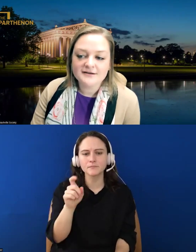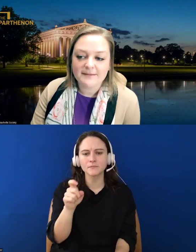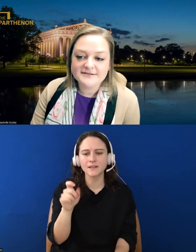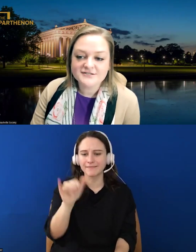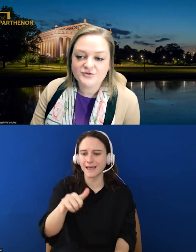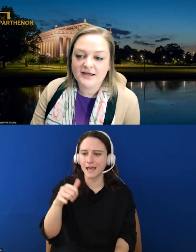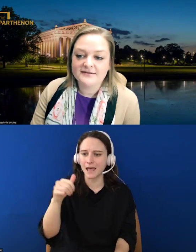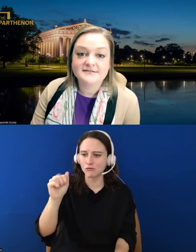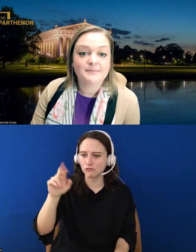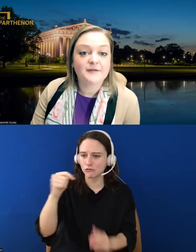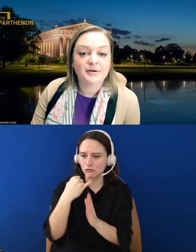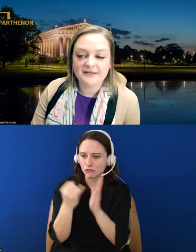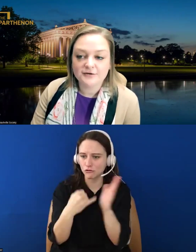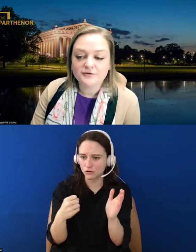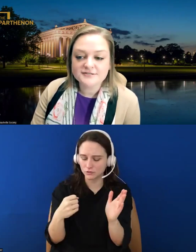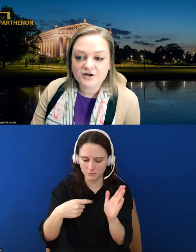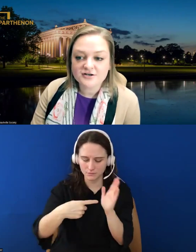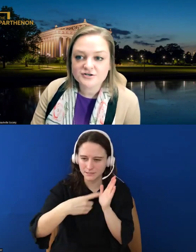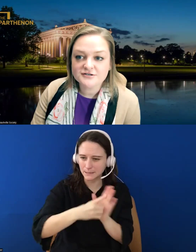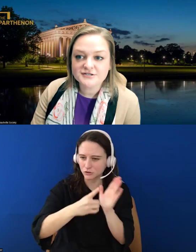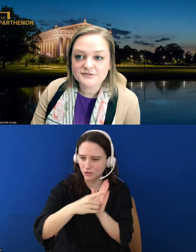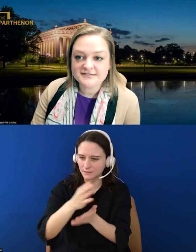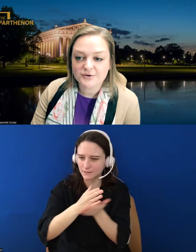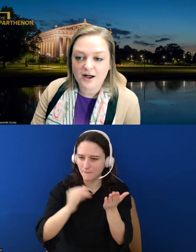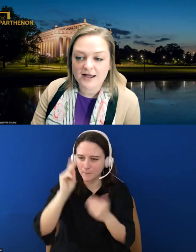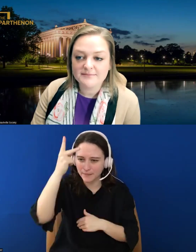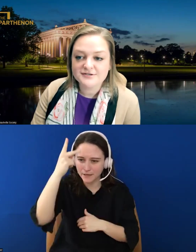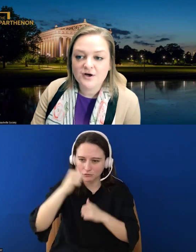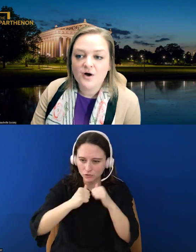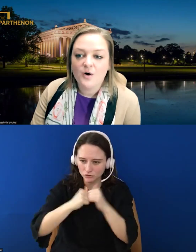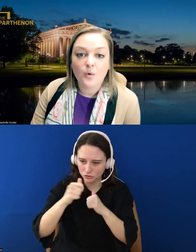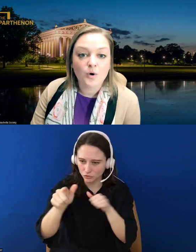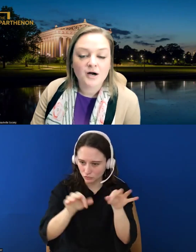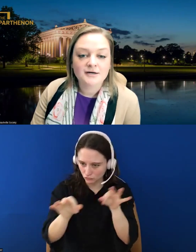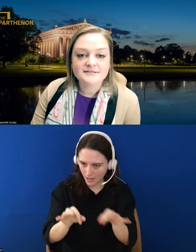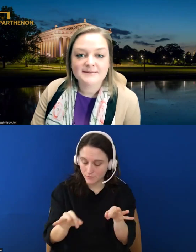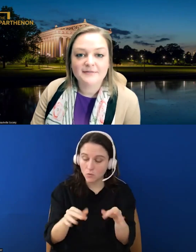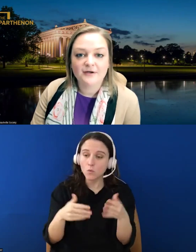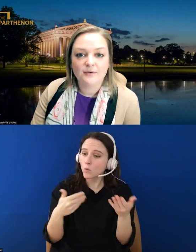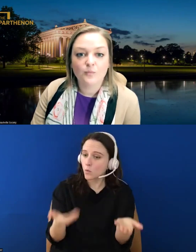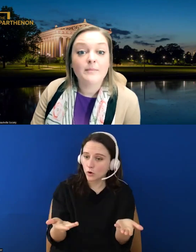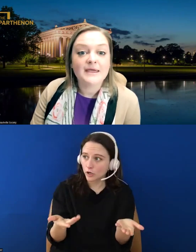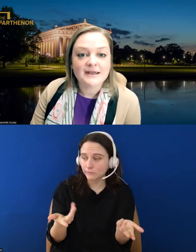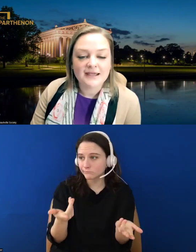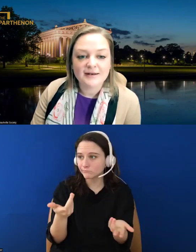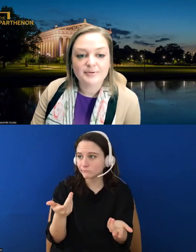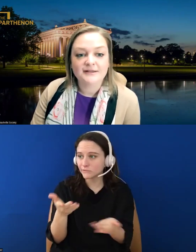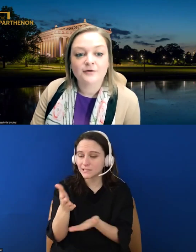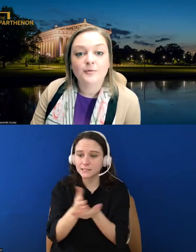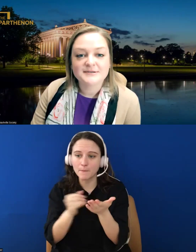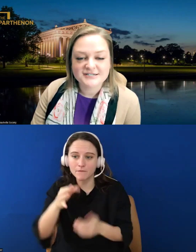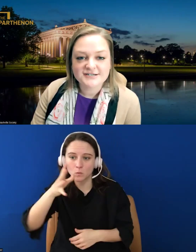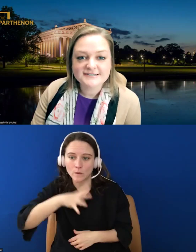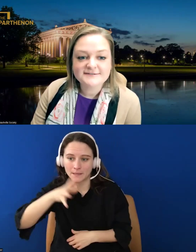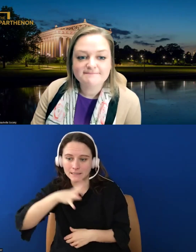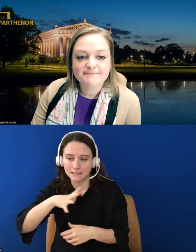artwork demonstrate some of the political structures you described, or some of the women in